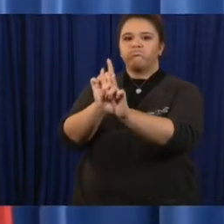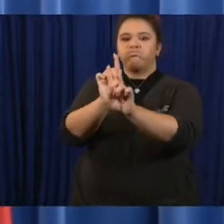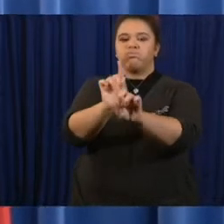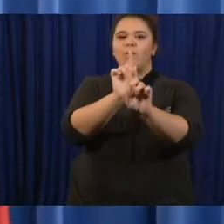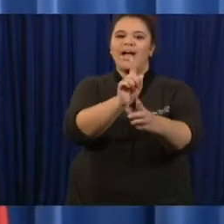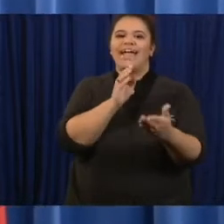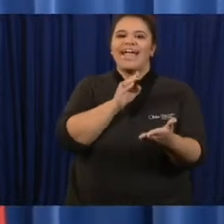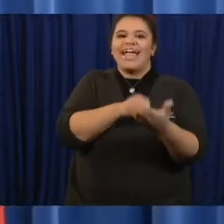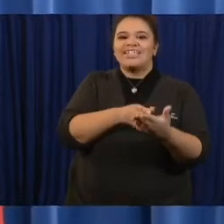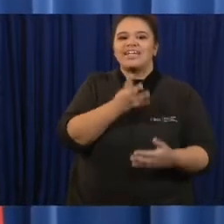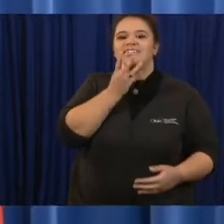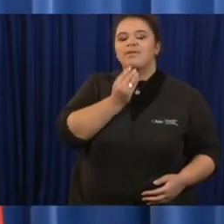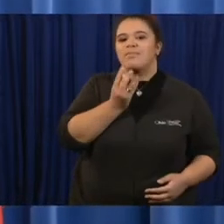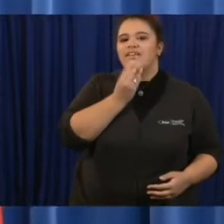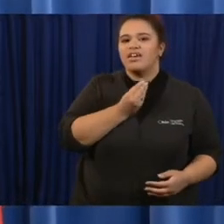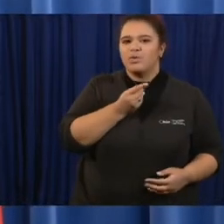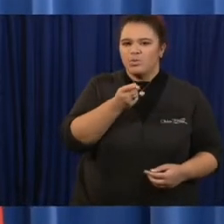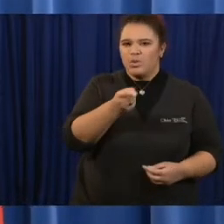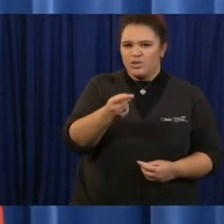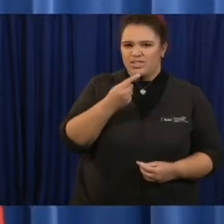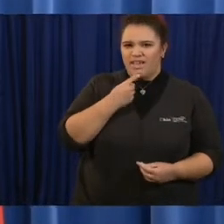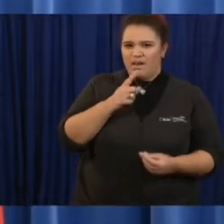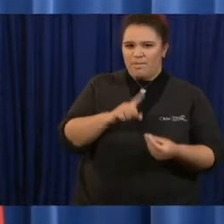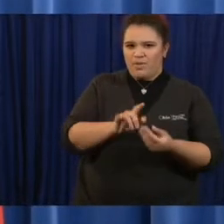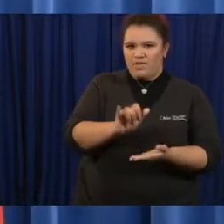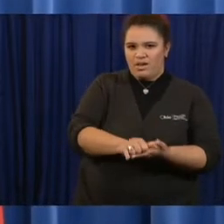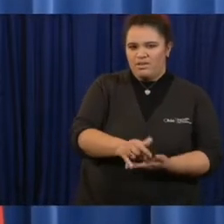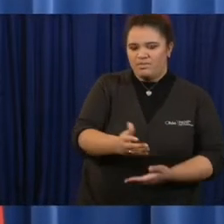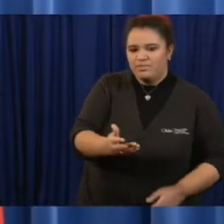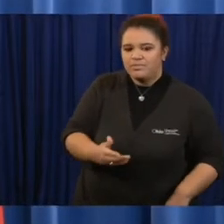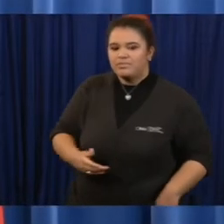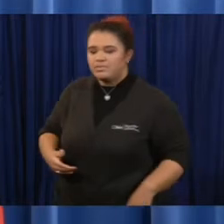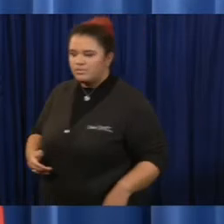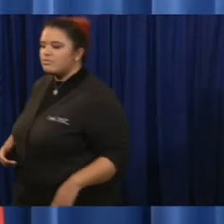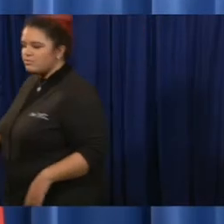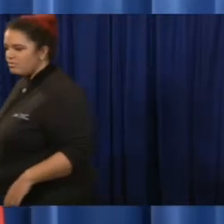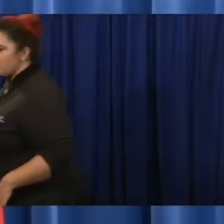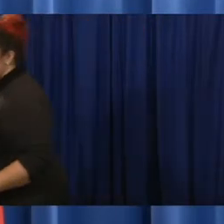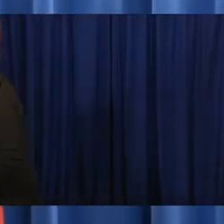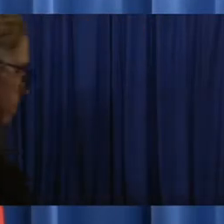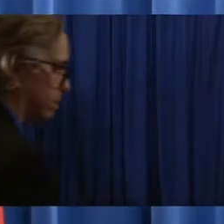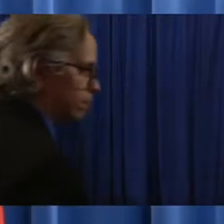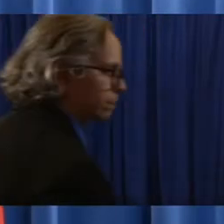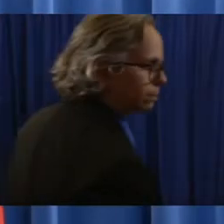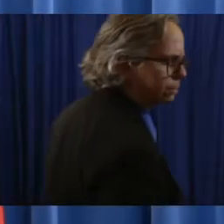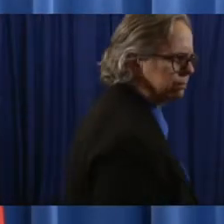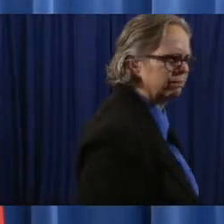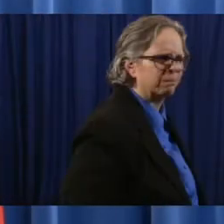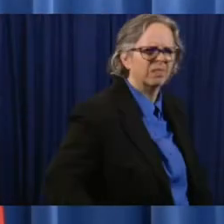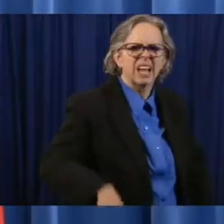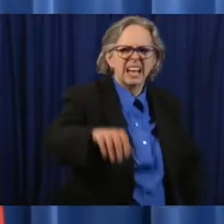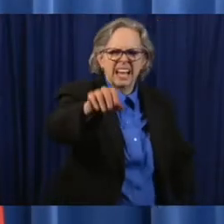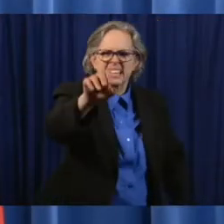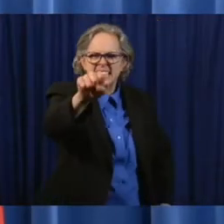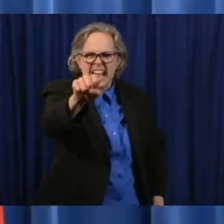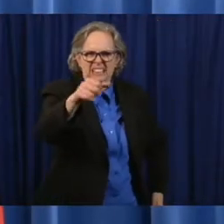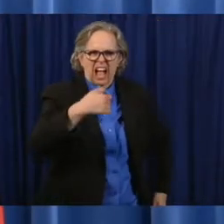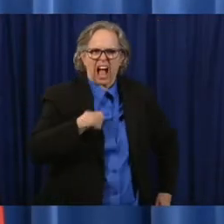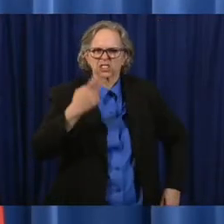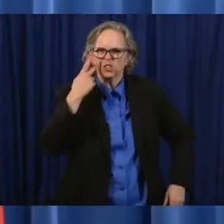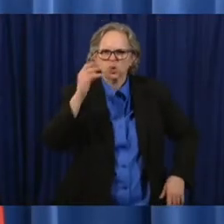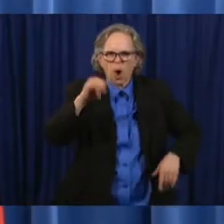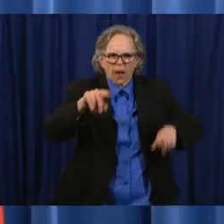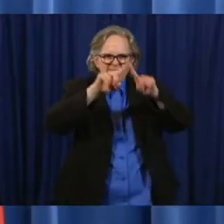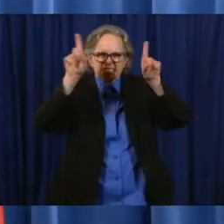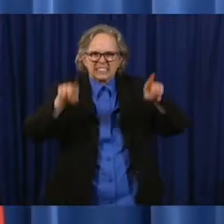Well, I saw the anti-Semitic sign. I didn't see it in person, but I saw it somewhere on the internet. Everything's on the